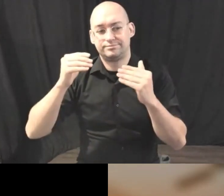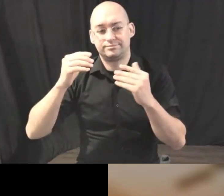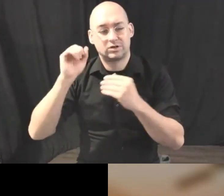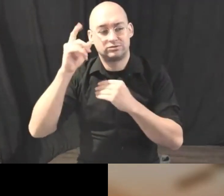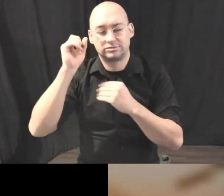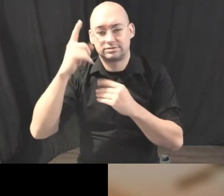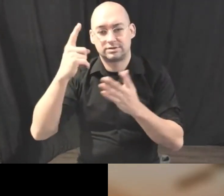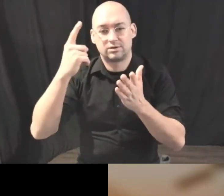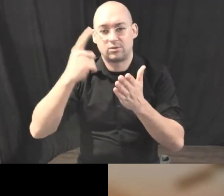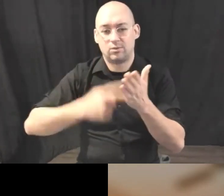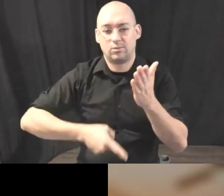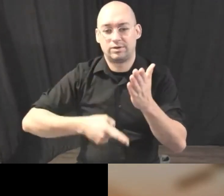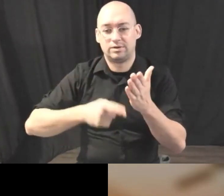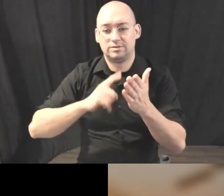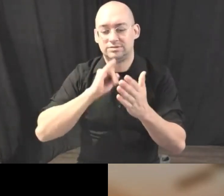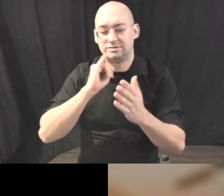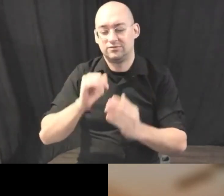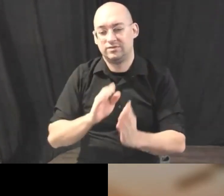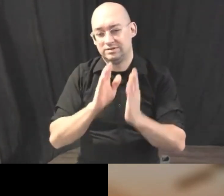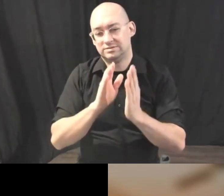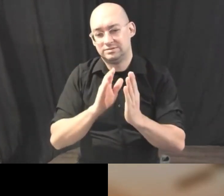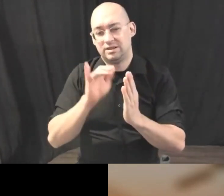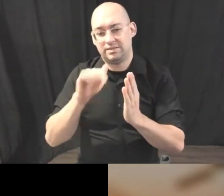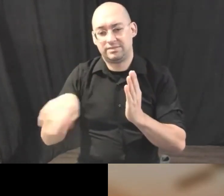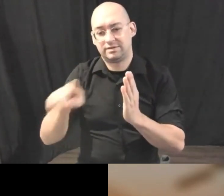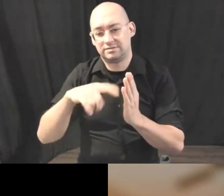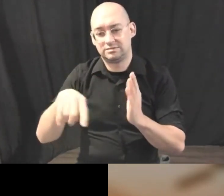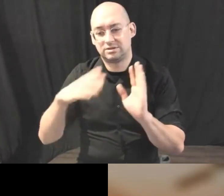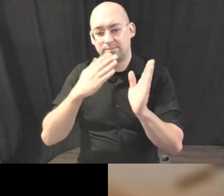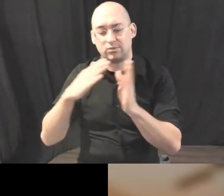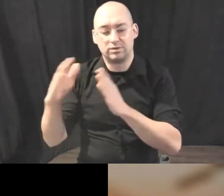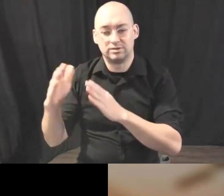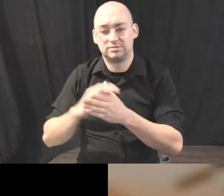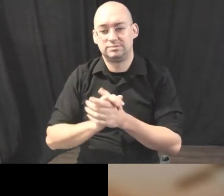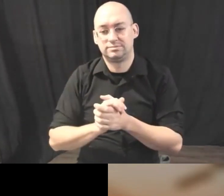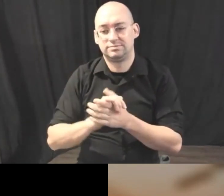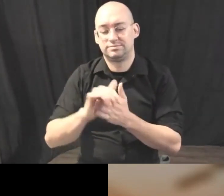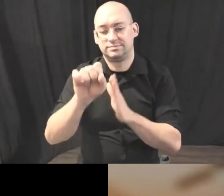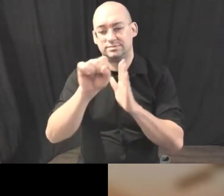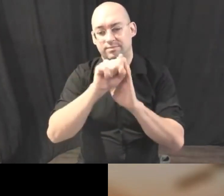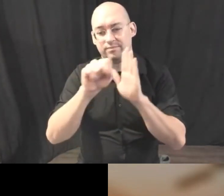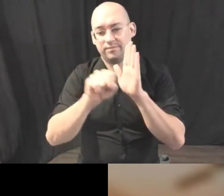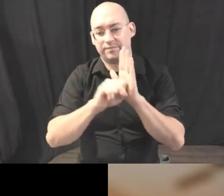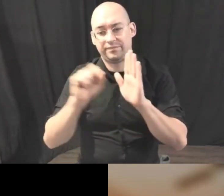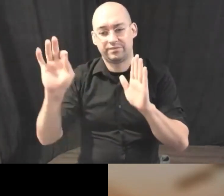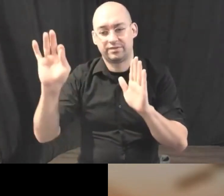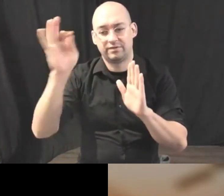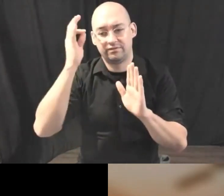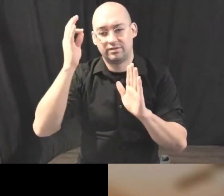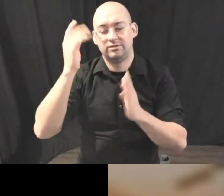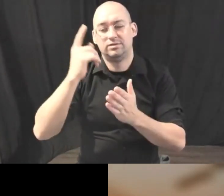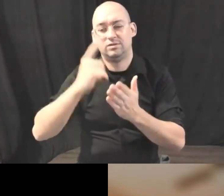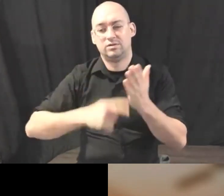what is facing those communities. The state, the federal, what we came to realize